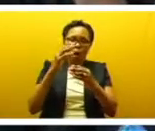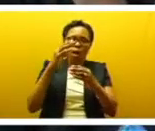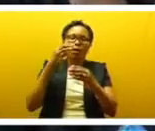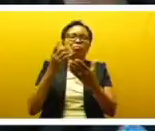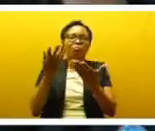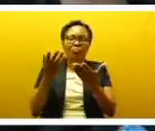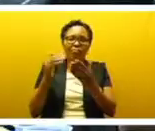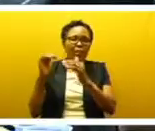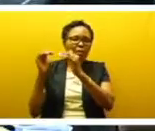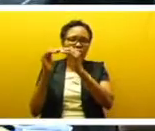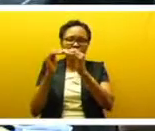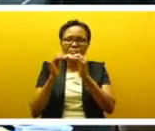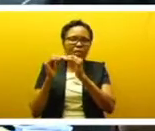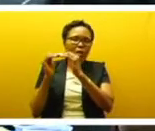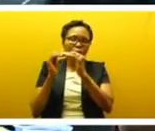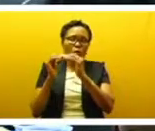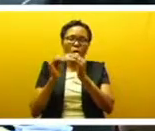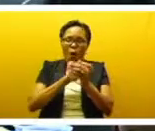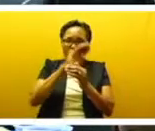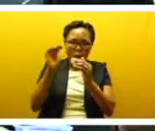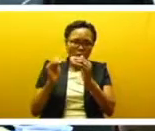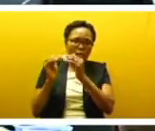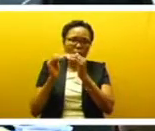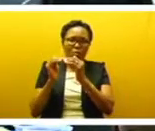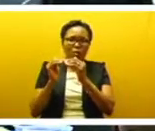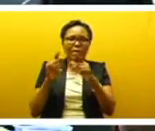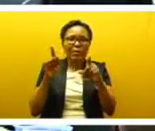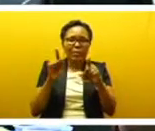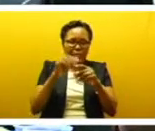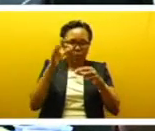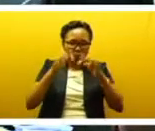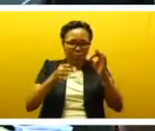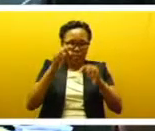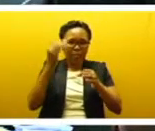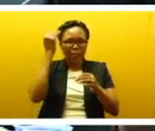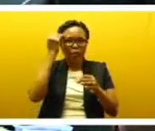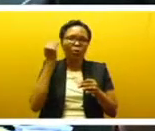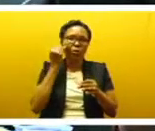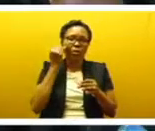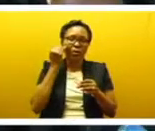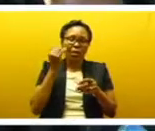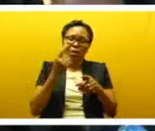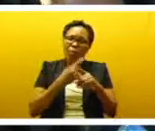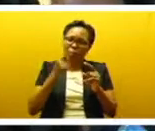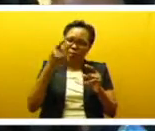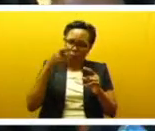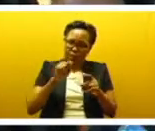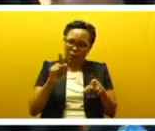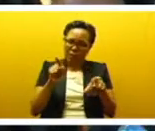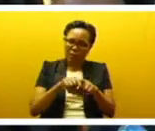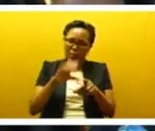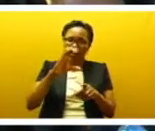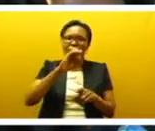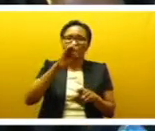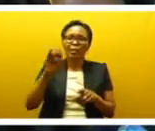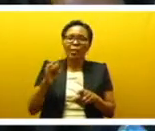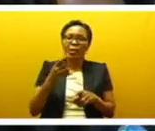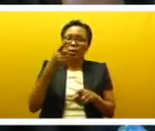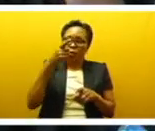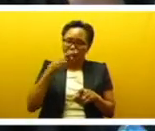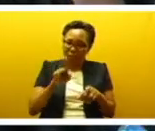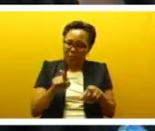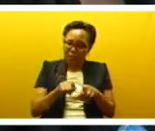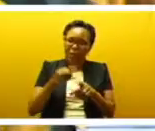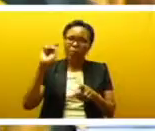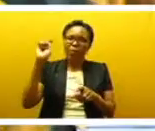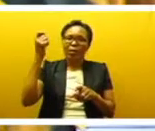judges of this court. But the fact, Your Ladyship, you are the Chief Justice and you are the President of